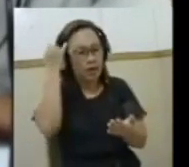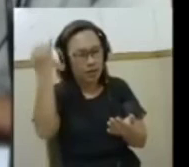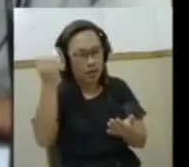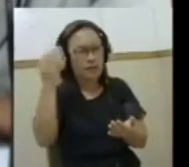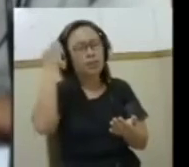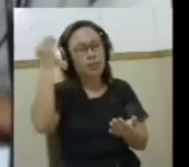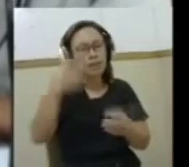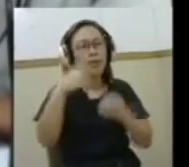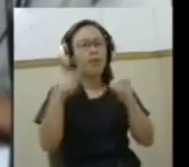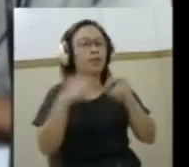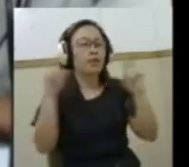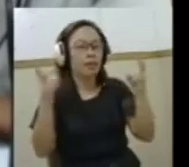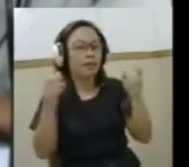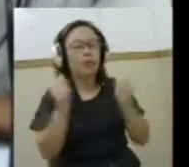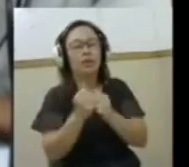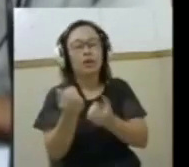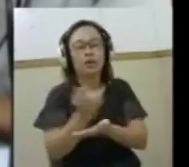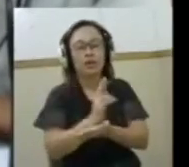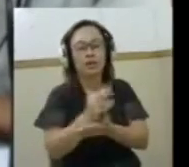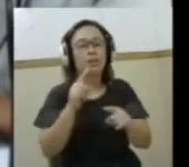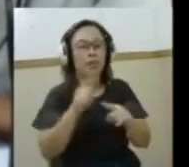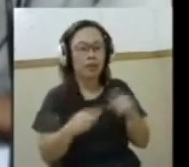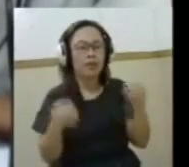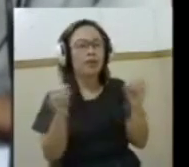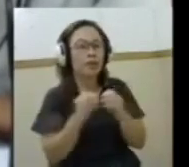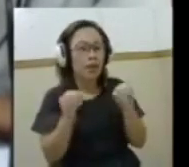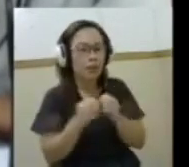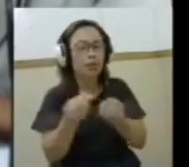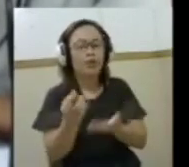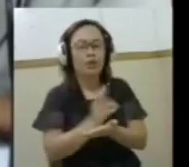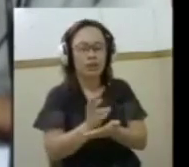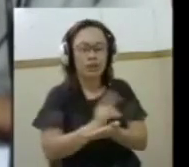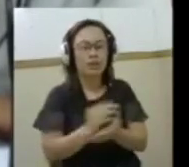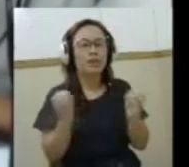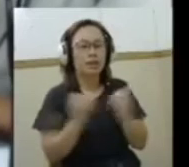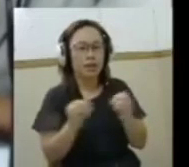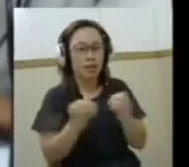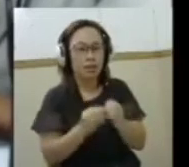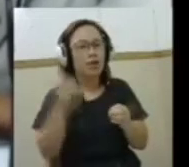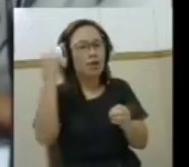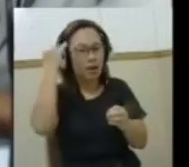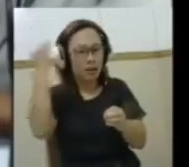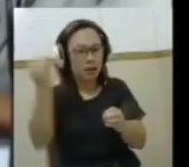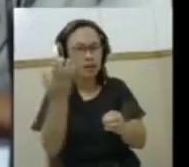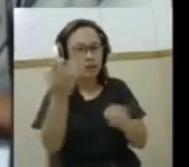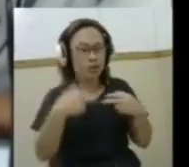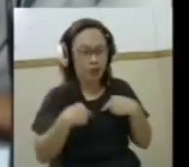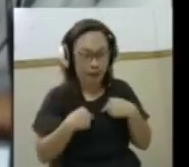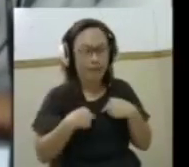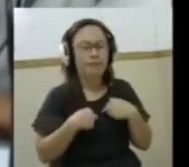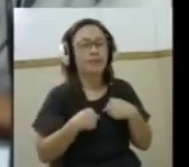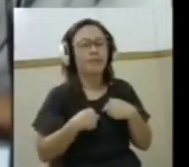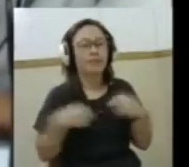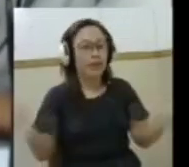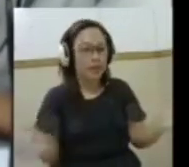about a topic when you start researching. But the more you research, the more viewpoints you'll come across. This